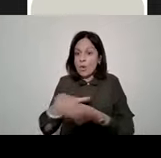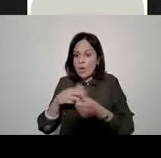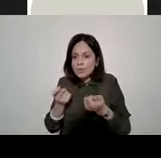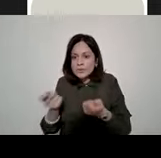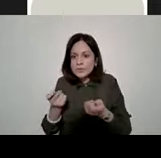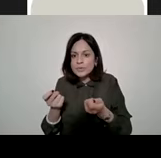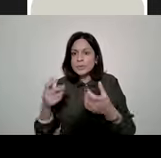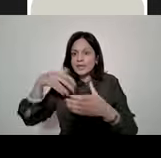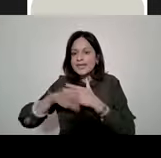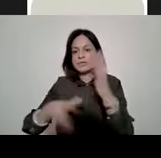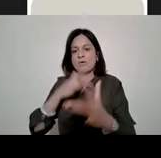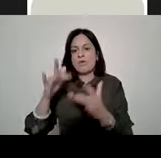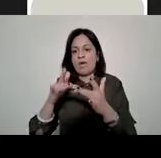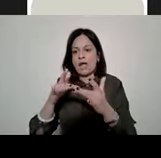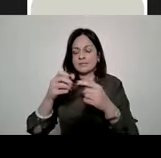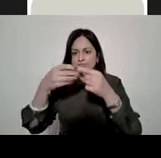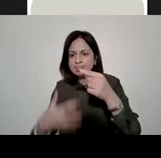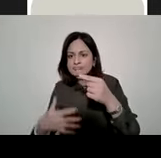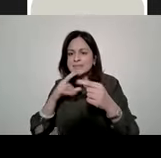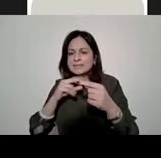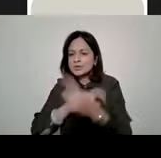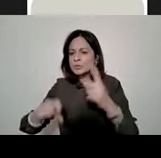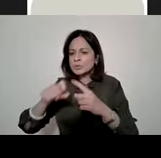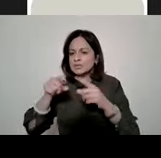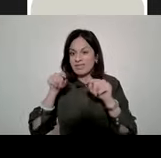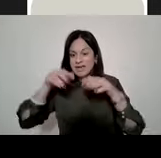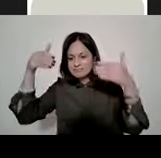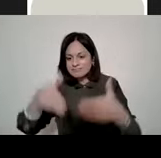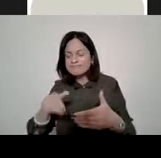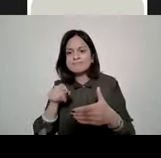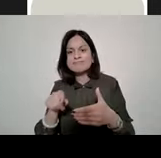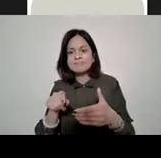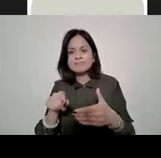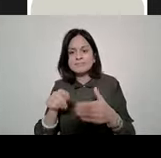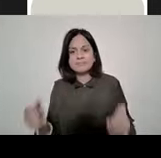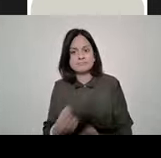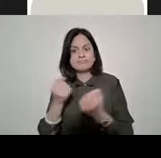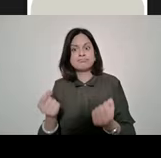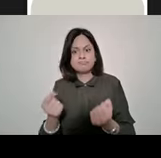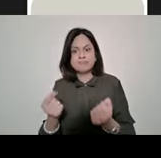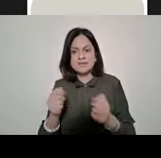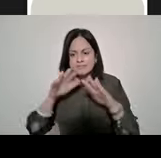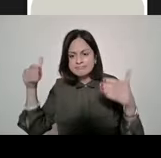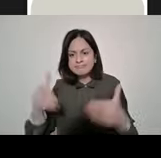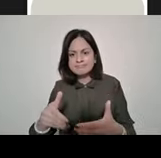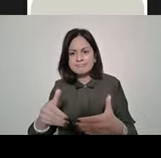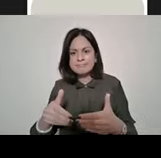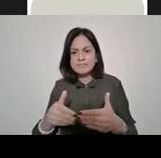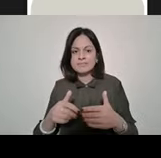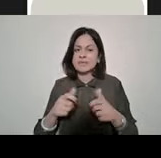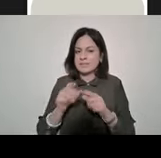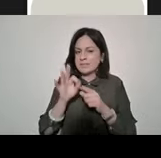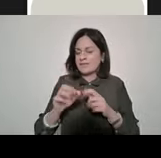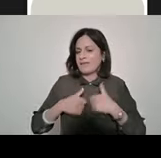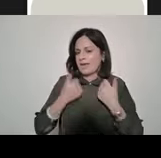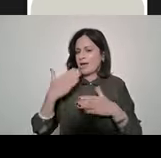within these online speech communities. And that's been as a strong focus for our work.